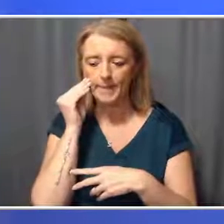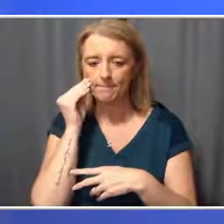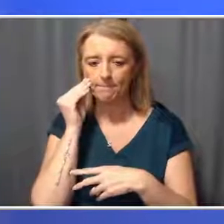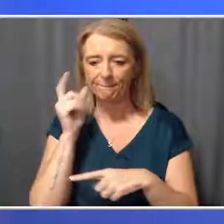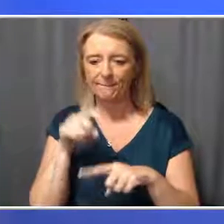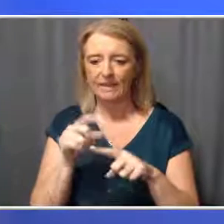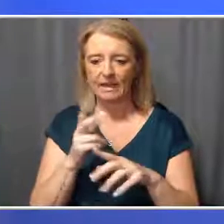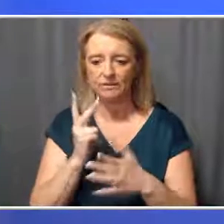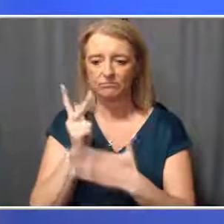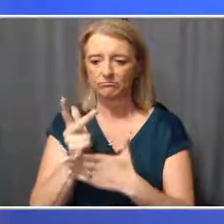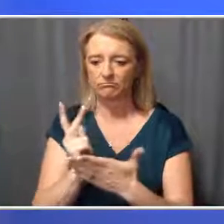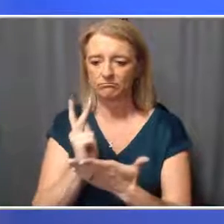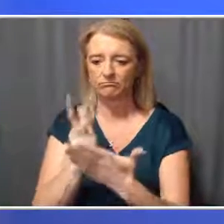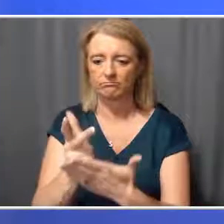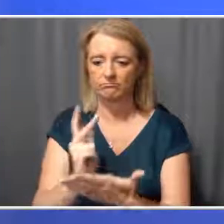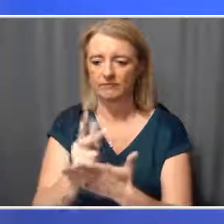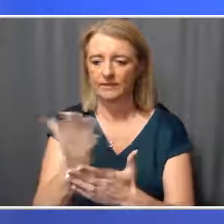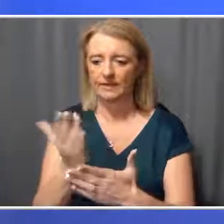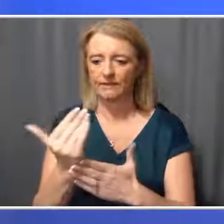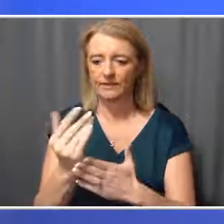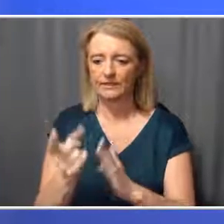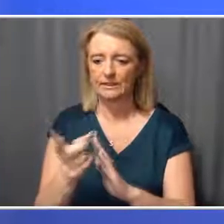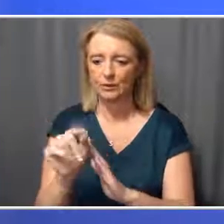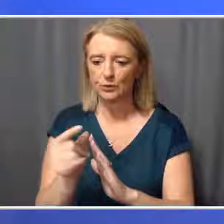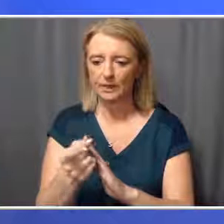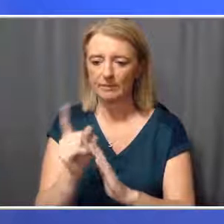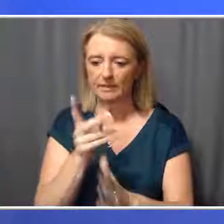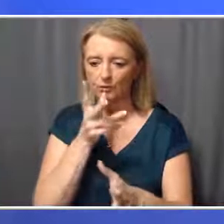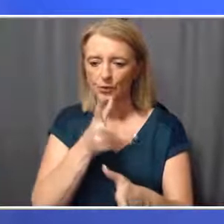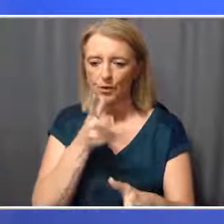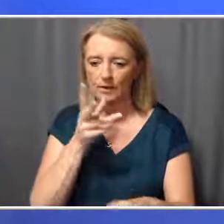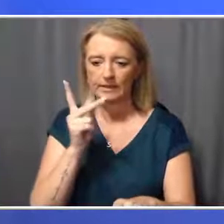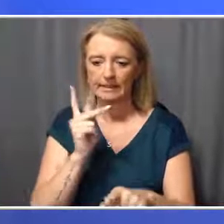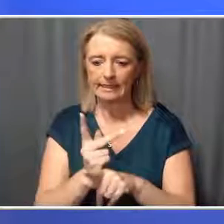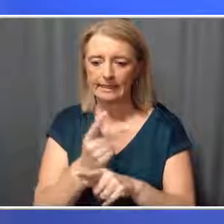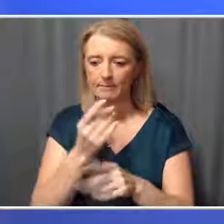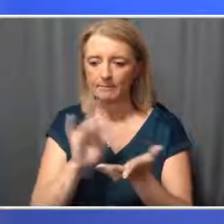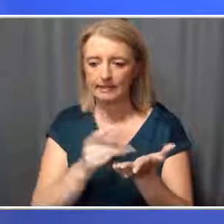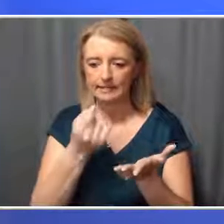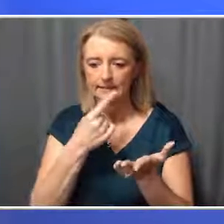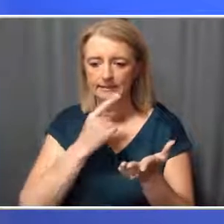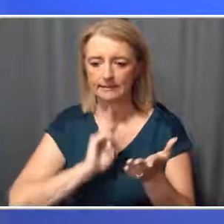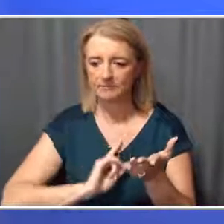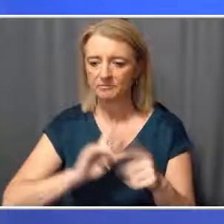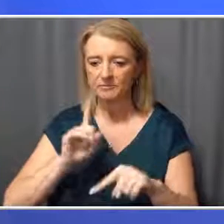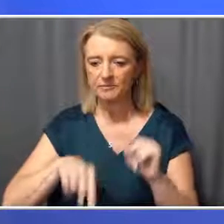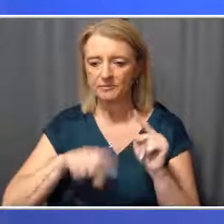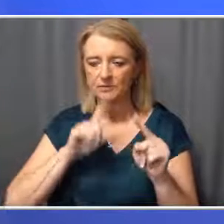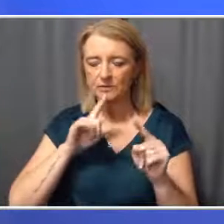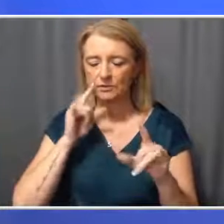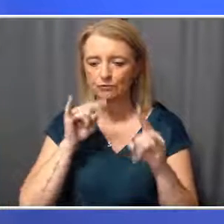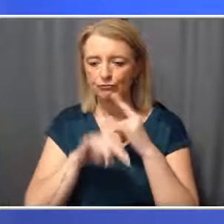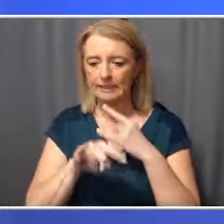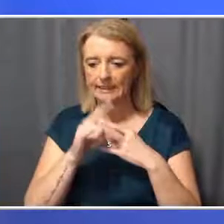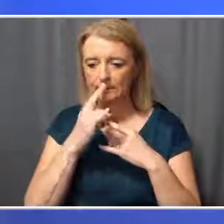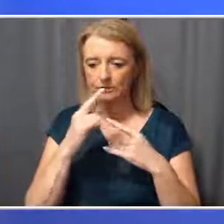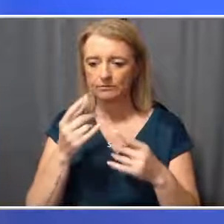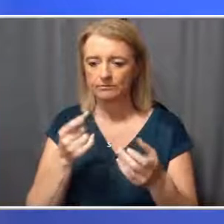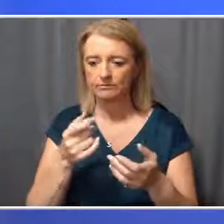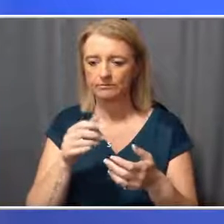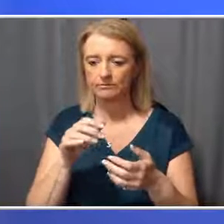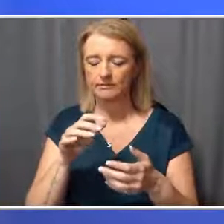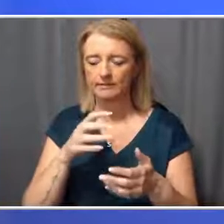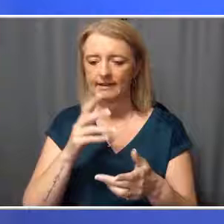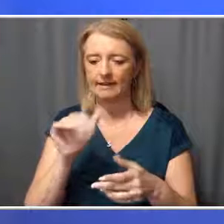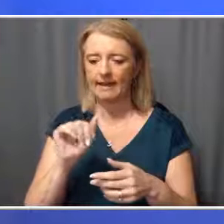as going to a concert, going to do something. Yeah. It obviously tremendously affected your life. It did, yeah.